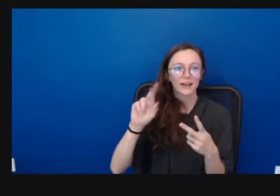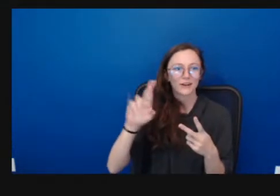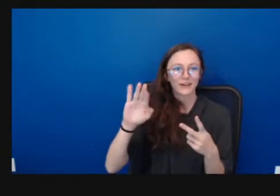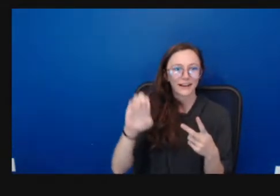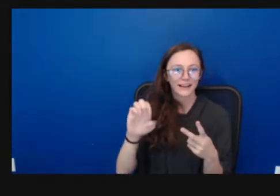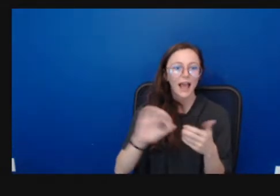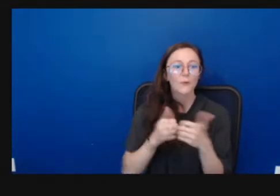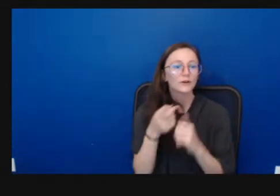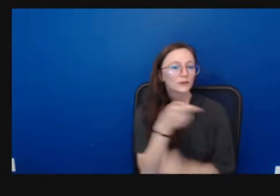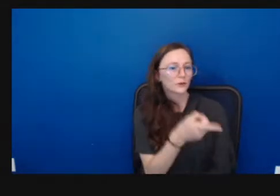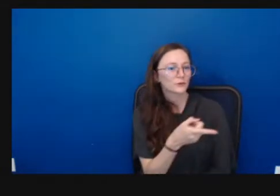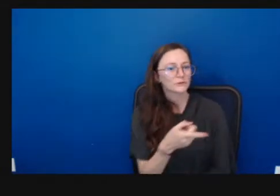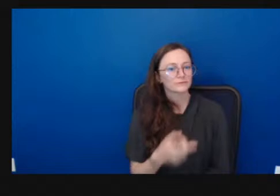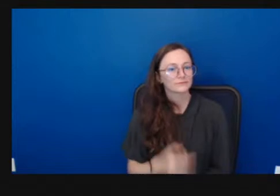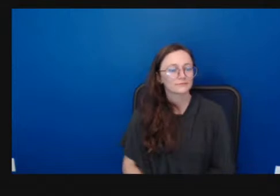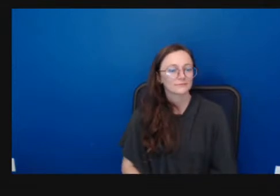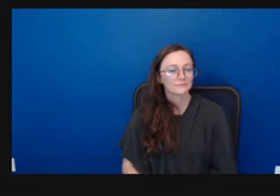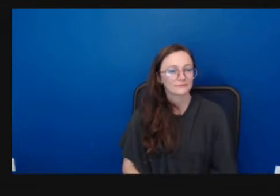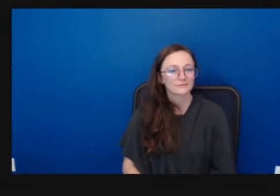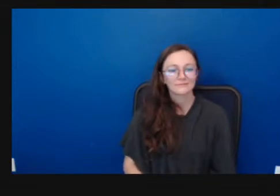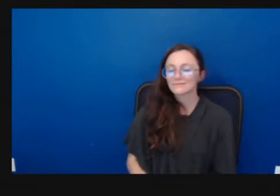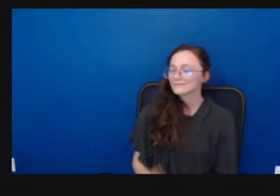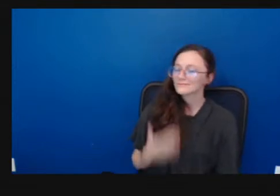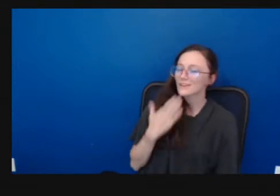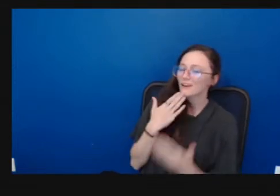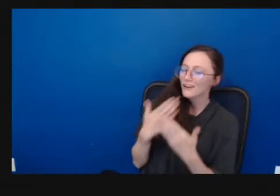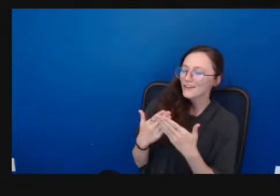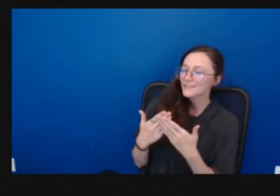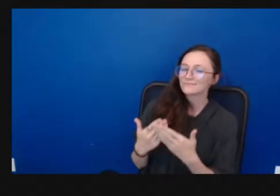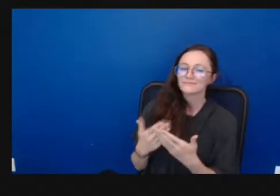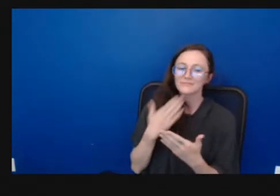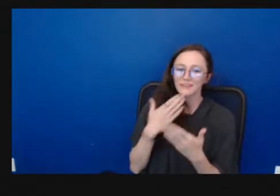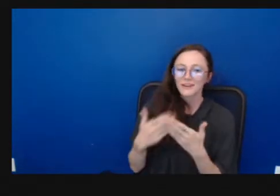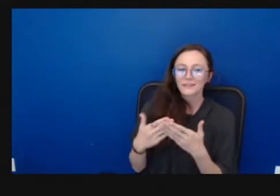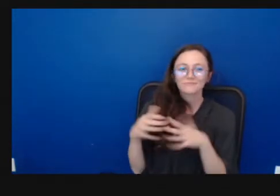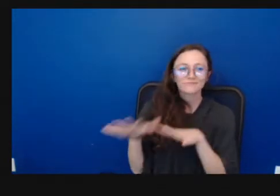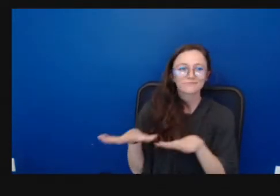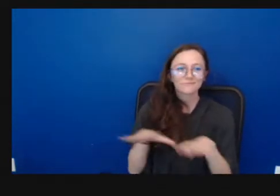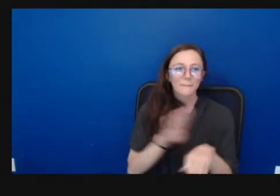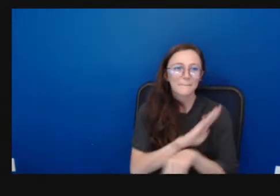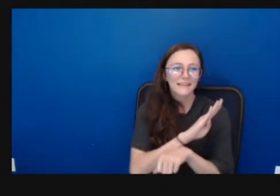Dane? Doing good, doing good. You know, just a little busy. How are you doing?